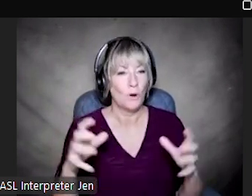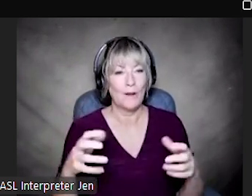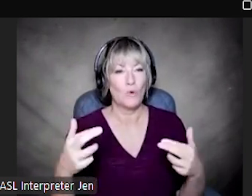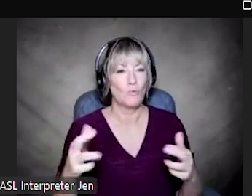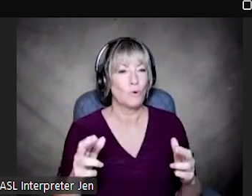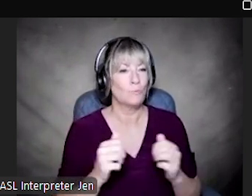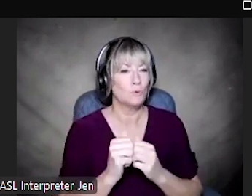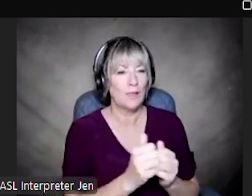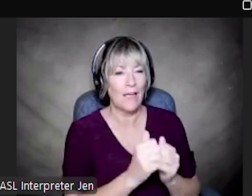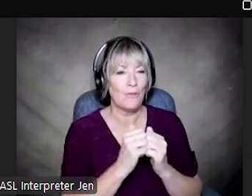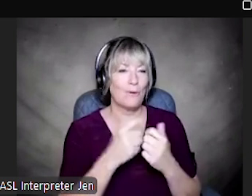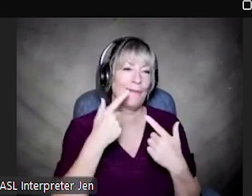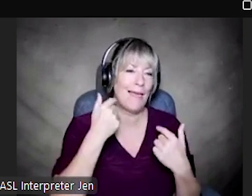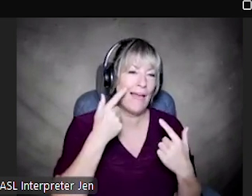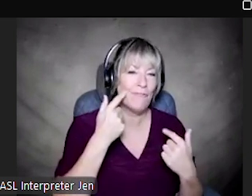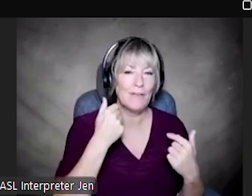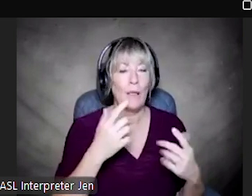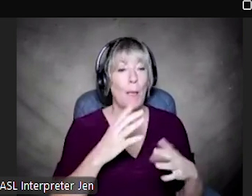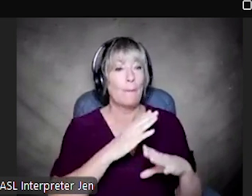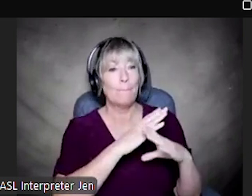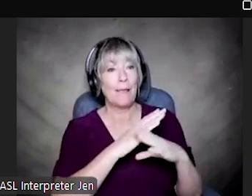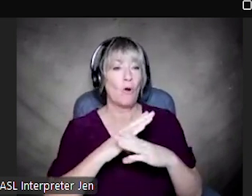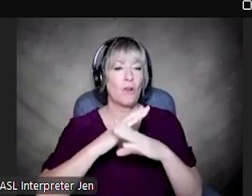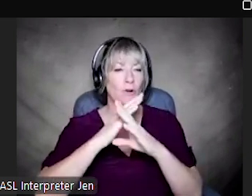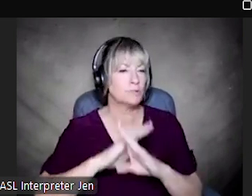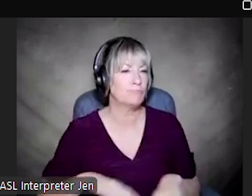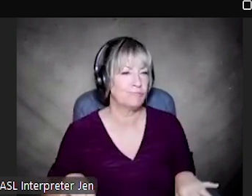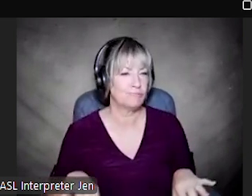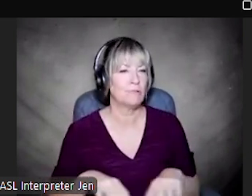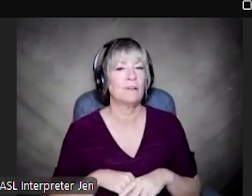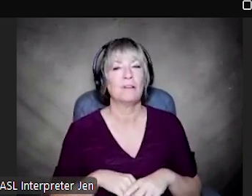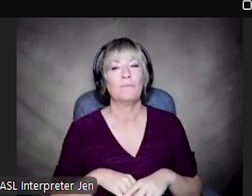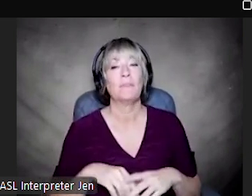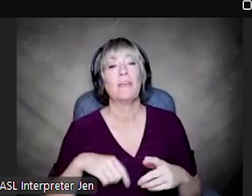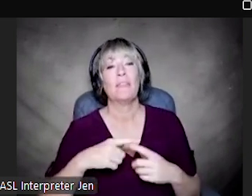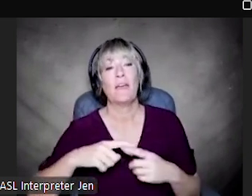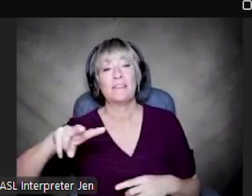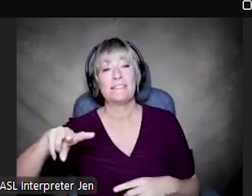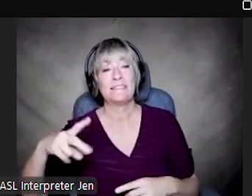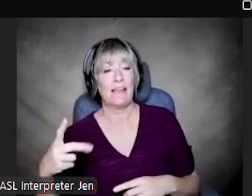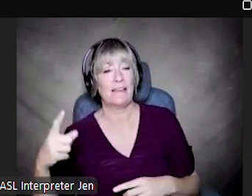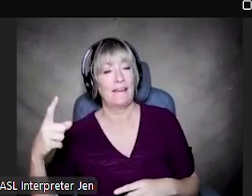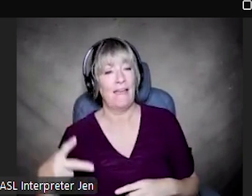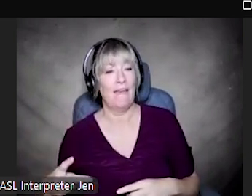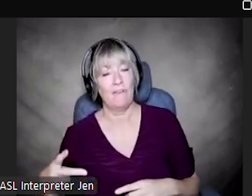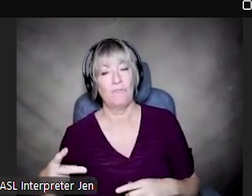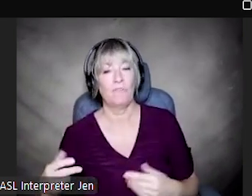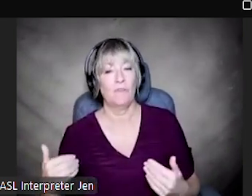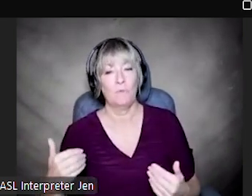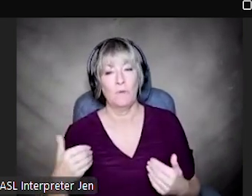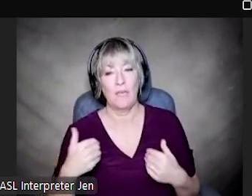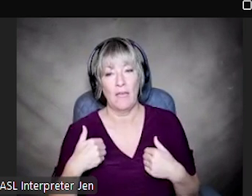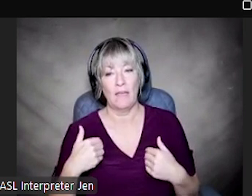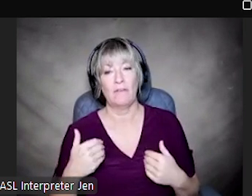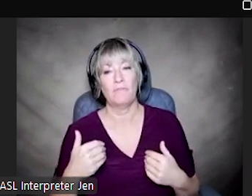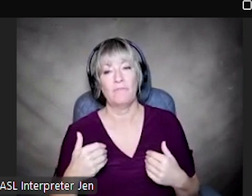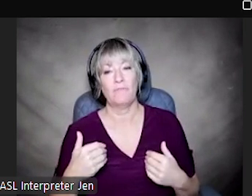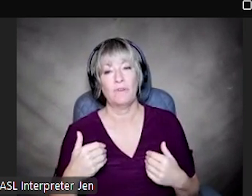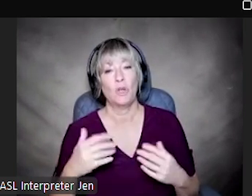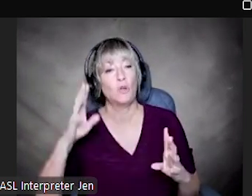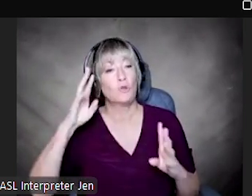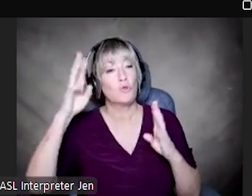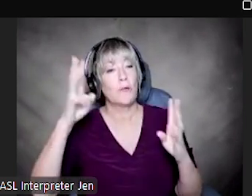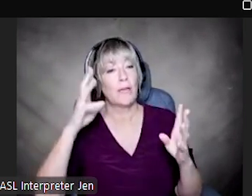as a community. We're laughing. Our barriers are coming down. And then the second half, we have our